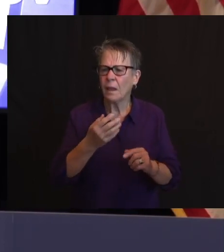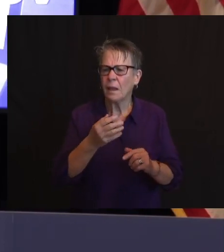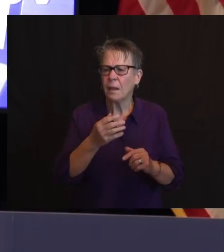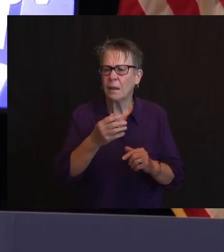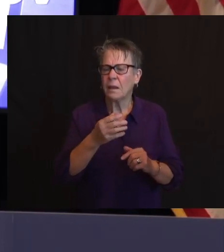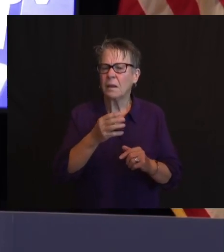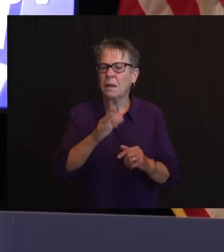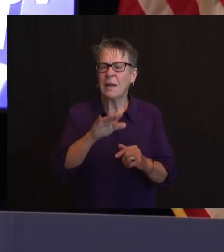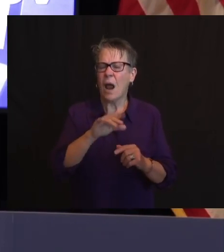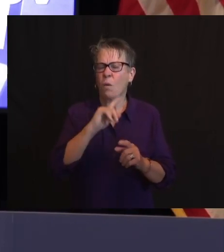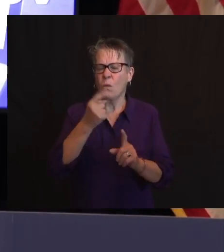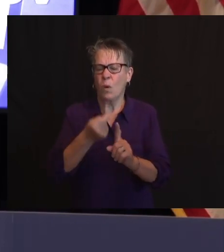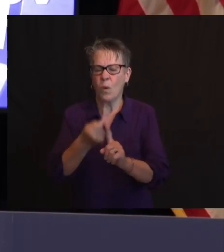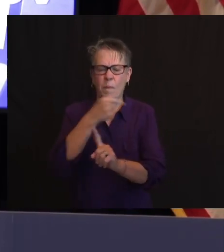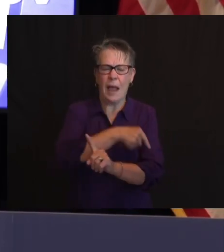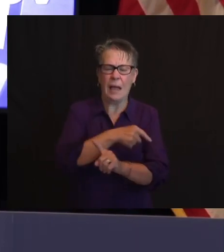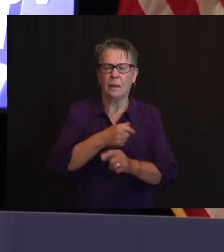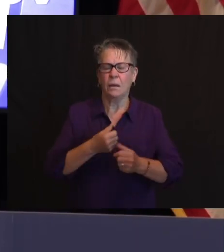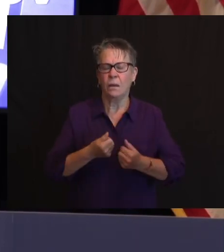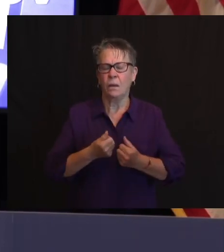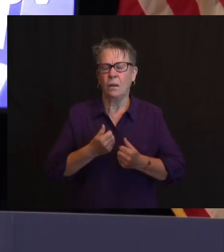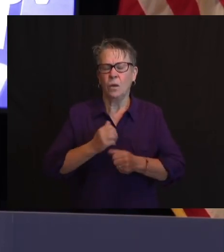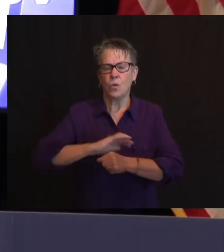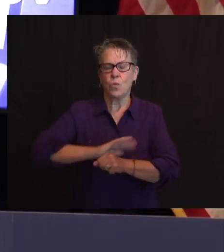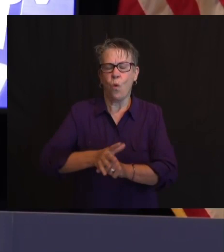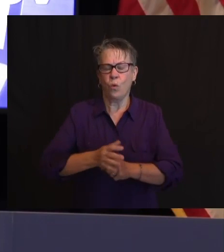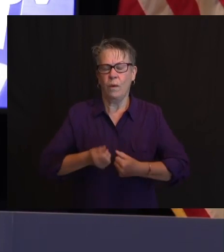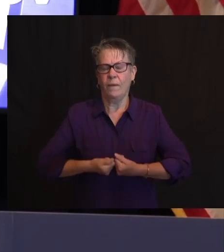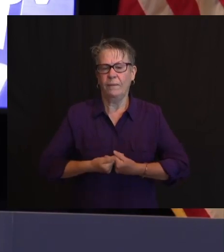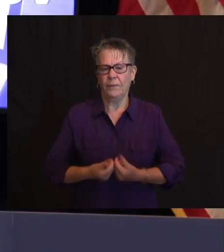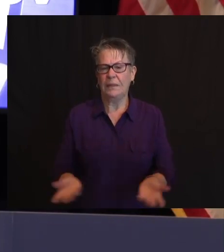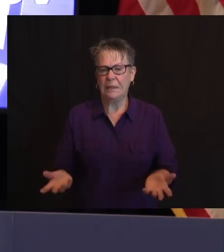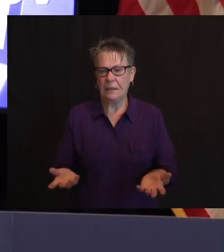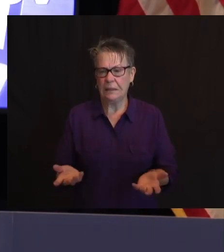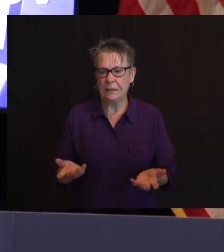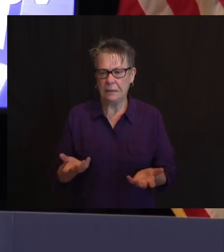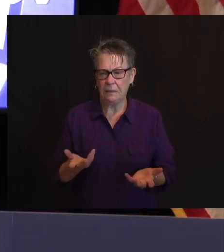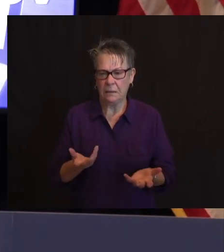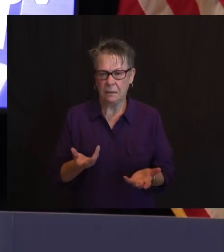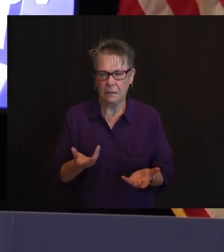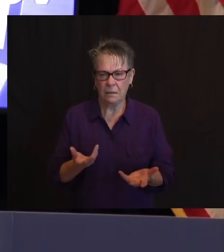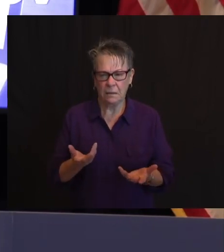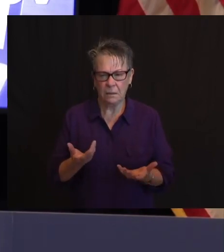end is different than willful